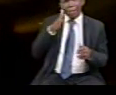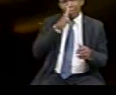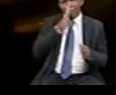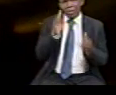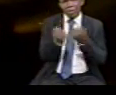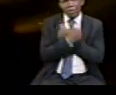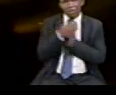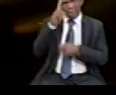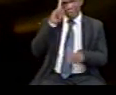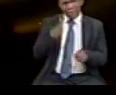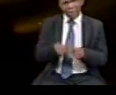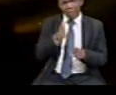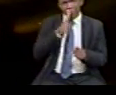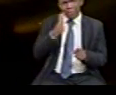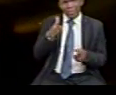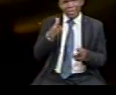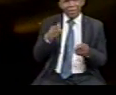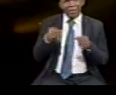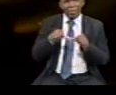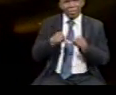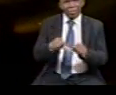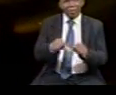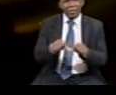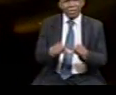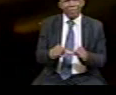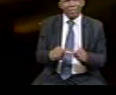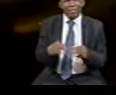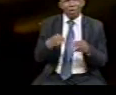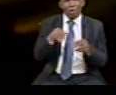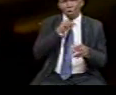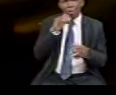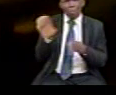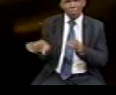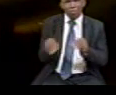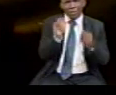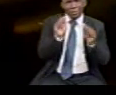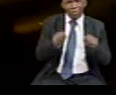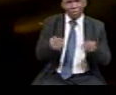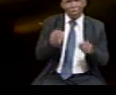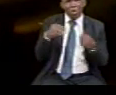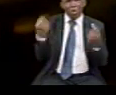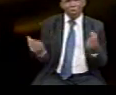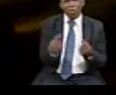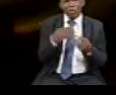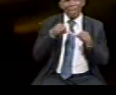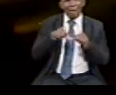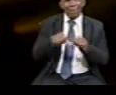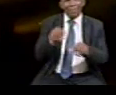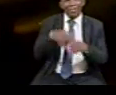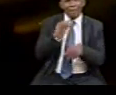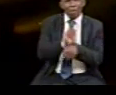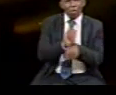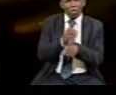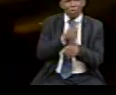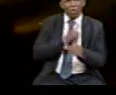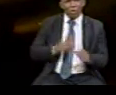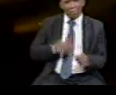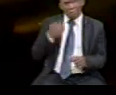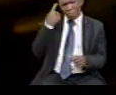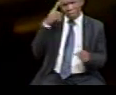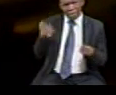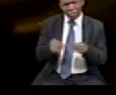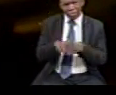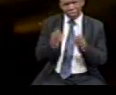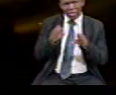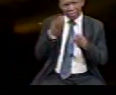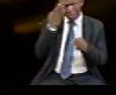unmovable, always abounding in the works of the Lord, for as much as ye know that your labor is not in vain in the Lord." If we are going to prepare for